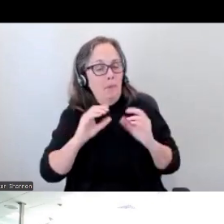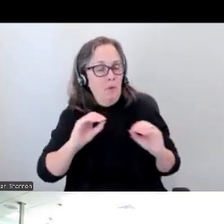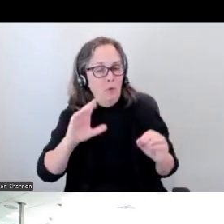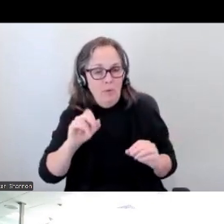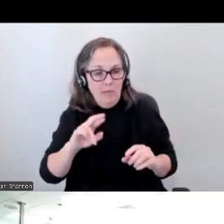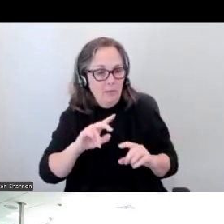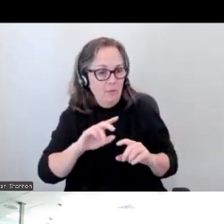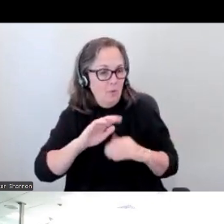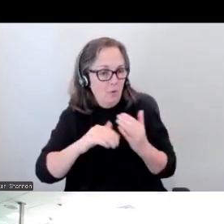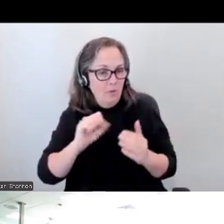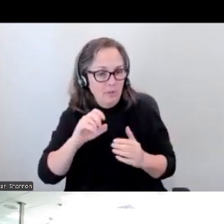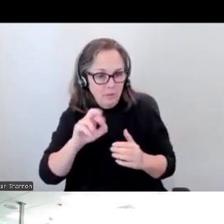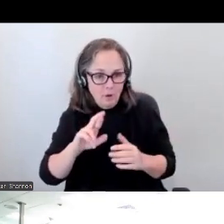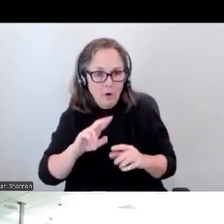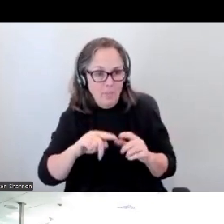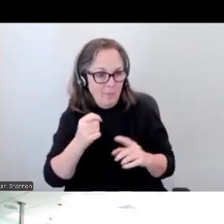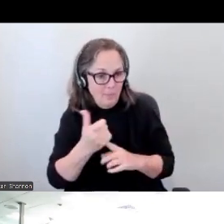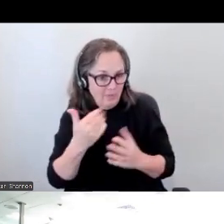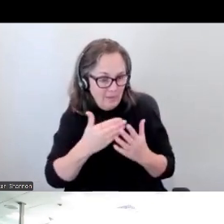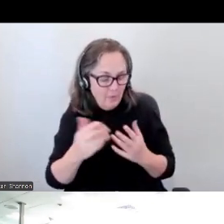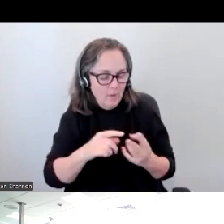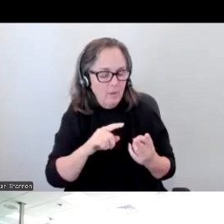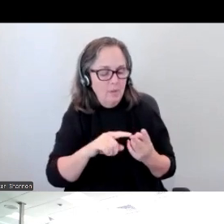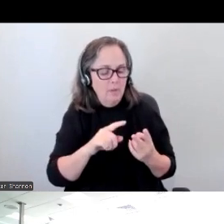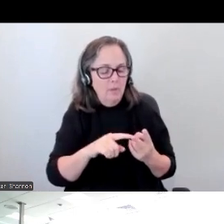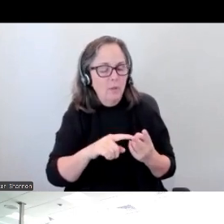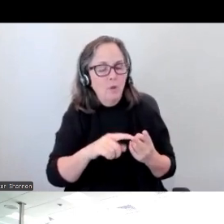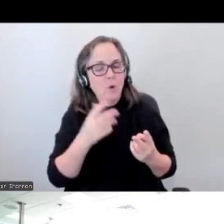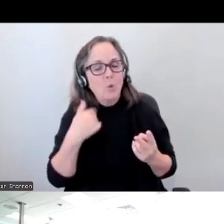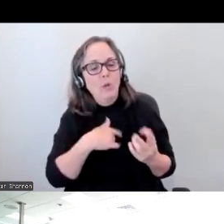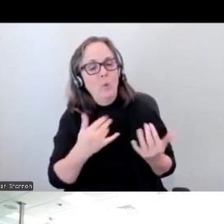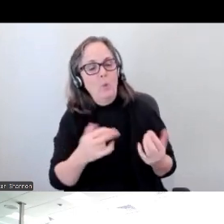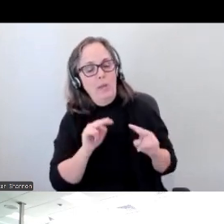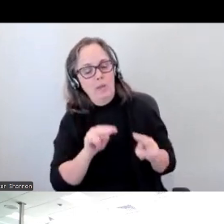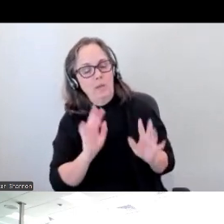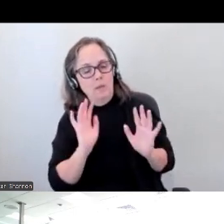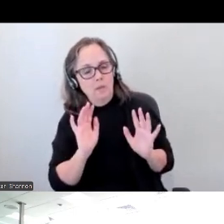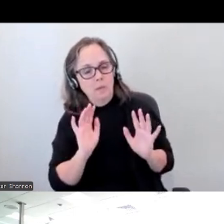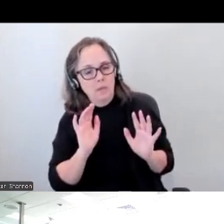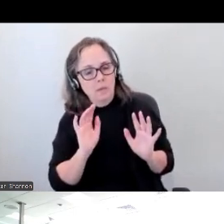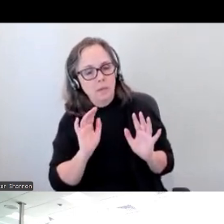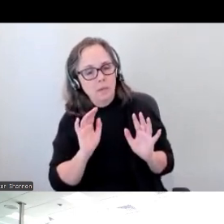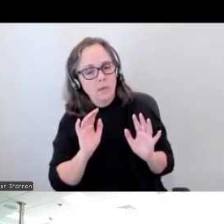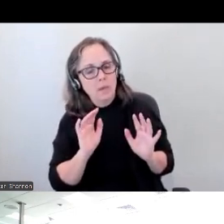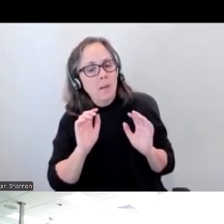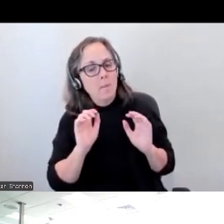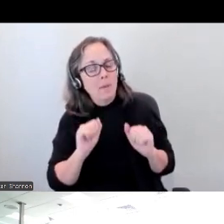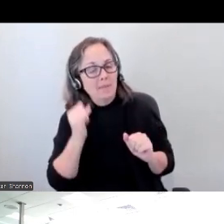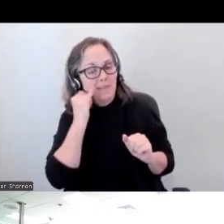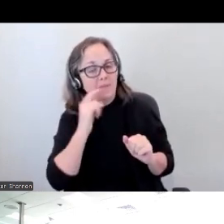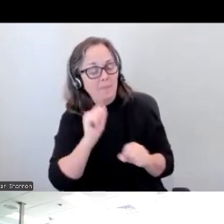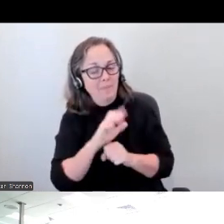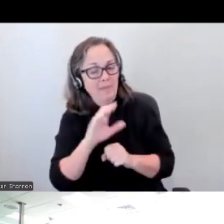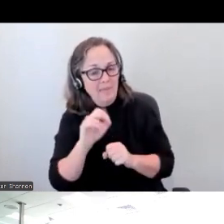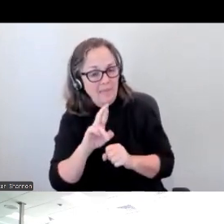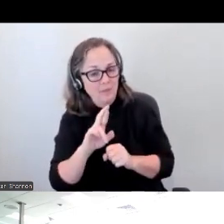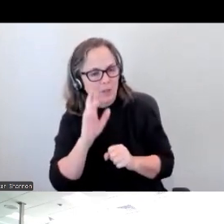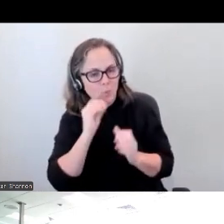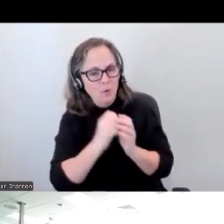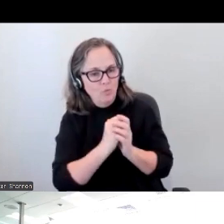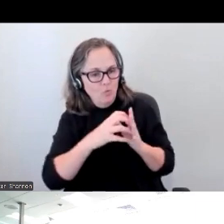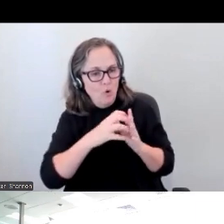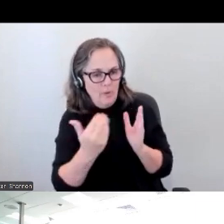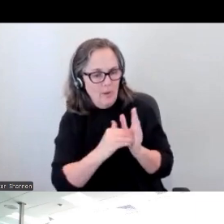it's all scar. Or two, we observe the situation, recognizing that if it is cancer cells, it's going to